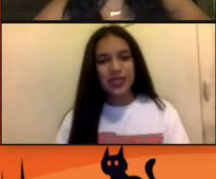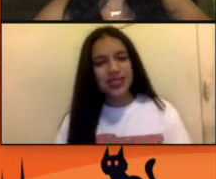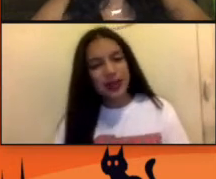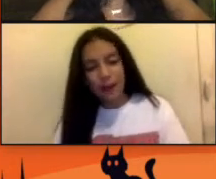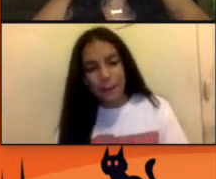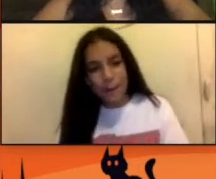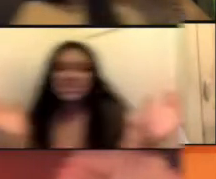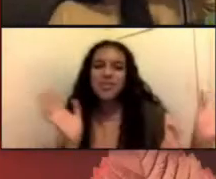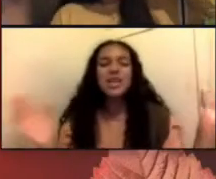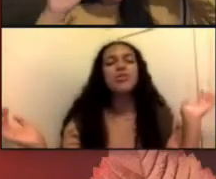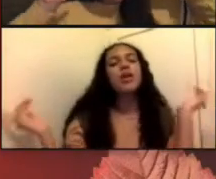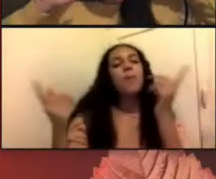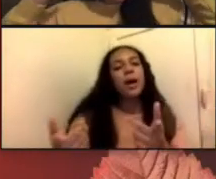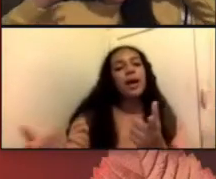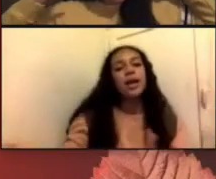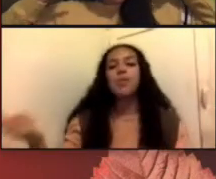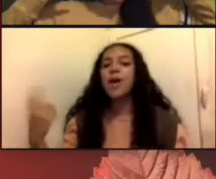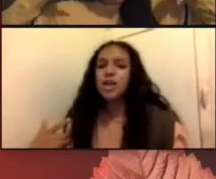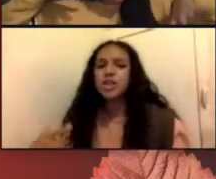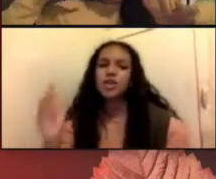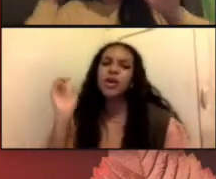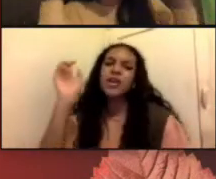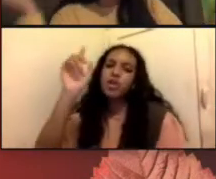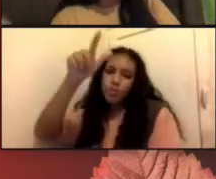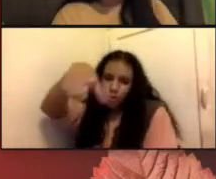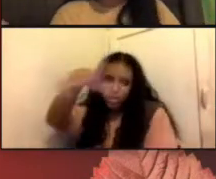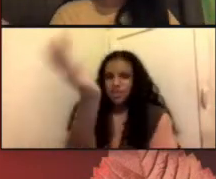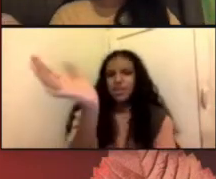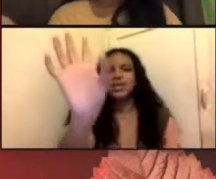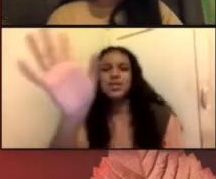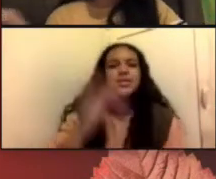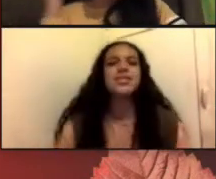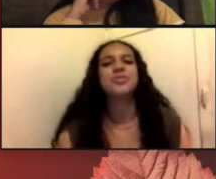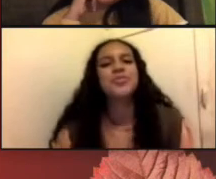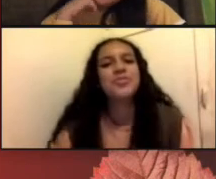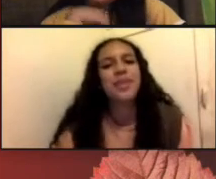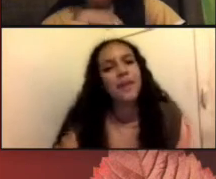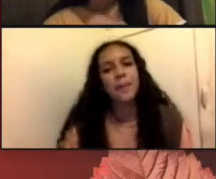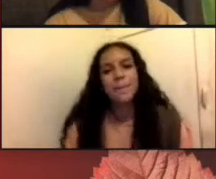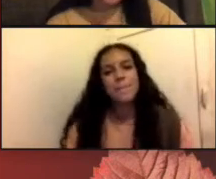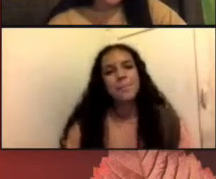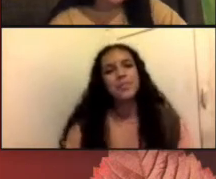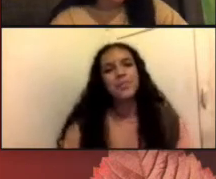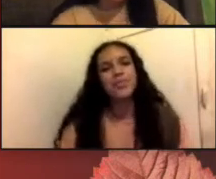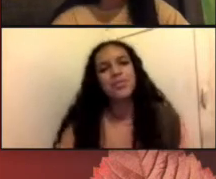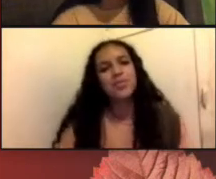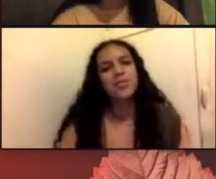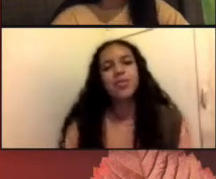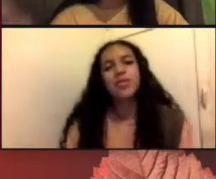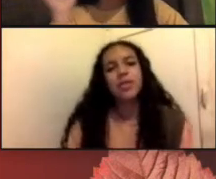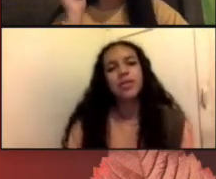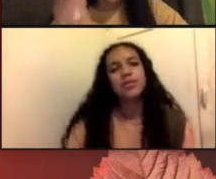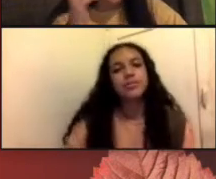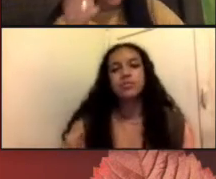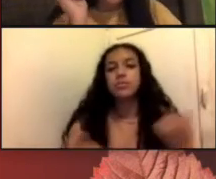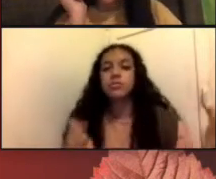your vice president. Hello STEMIs, welcome back. I am Ashley Escobar, your president. And I am Ashley Hernandez, also known as